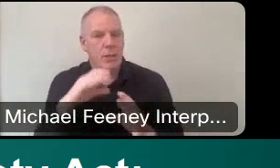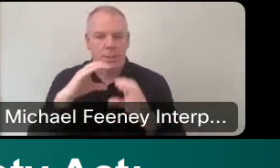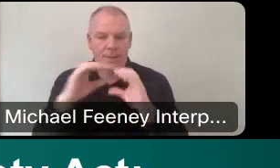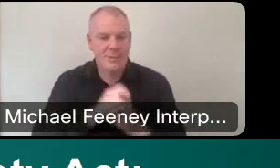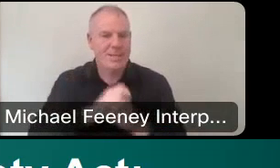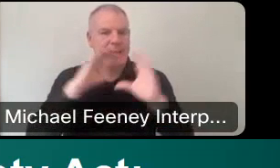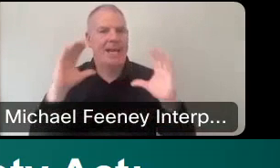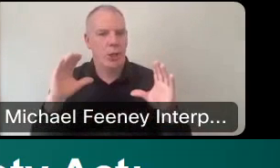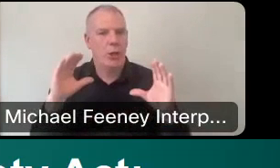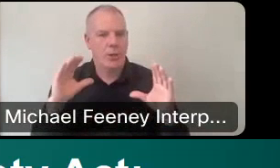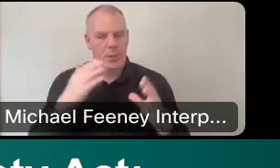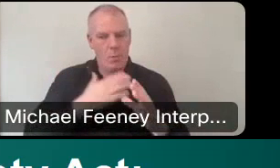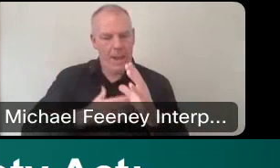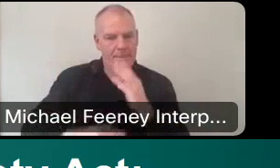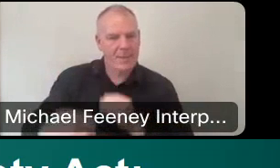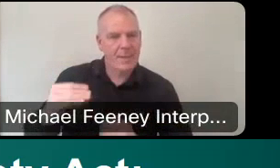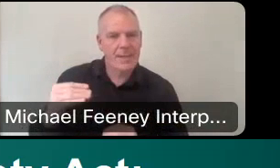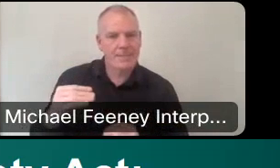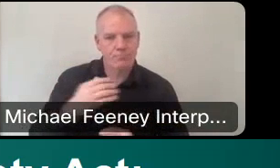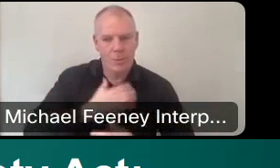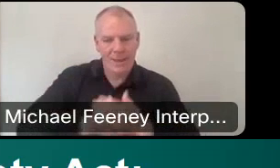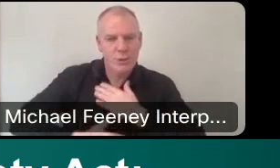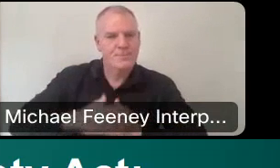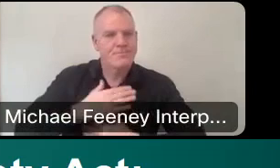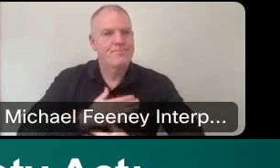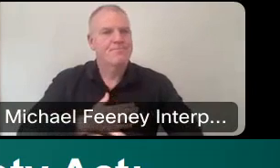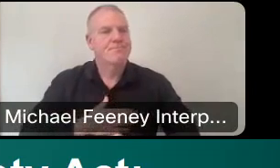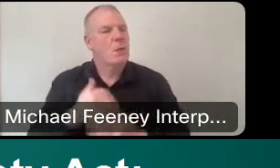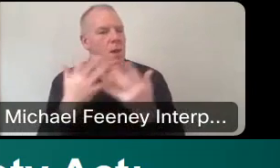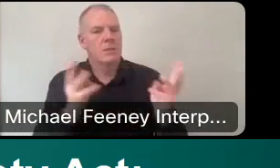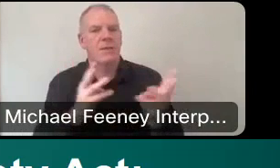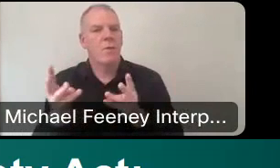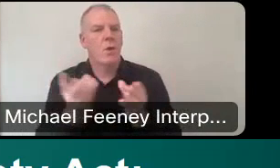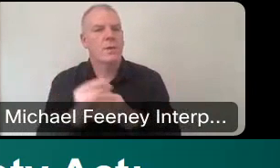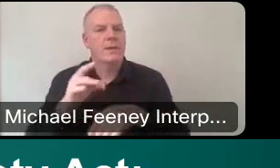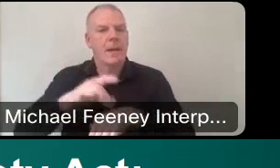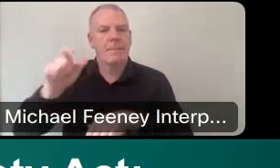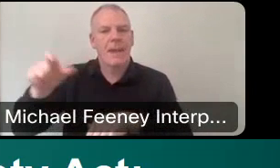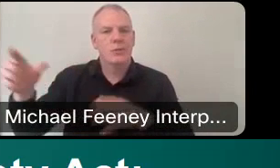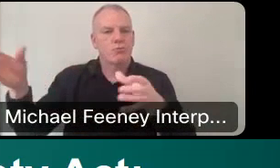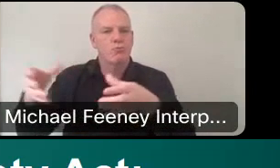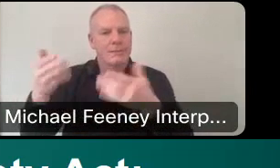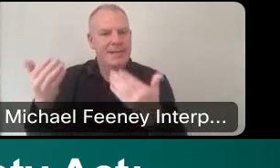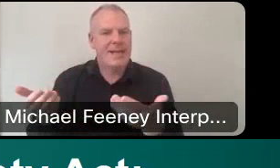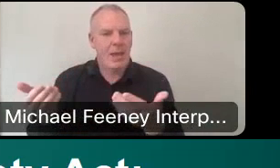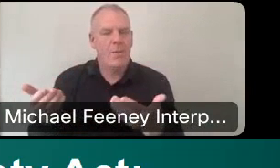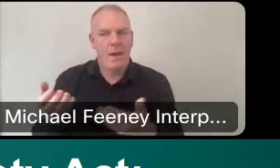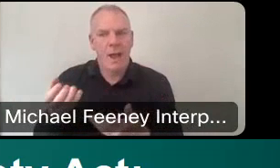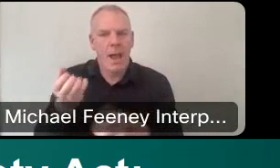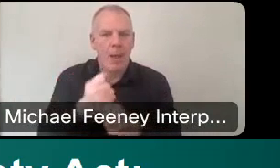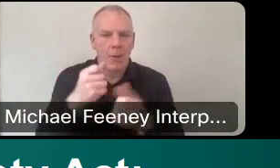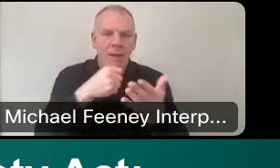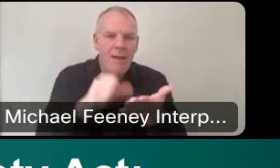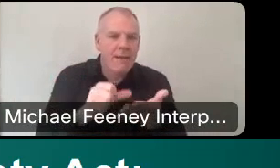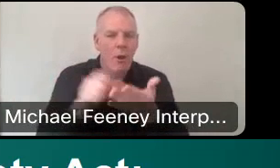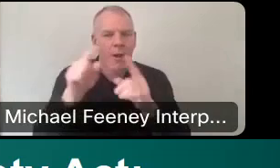communication is empathic and compassionate. So we're doing a lot of work, and we're working with patient groups at the moment as well, and the letters and templates are with